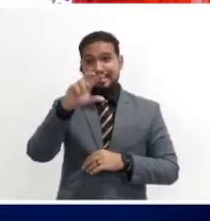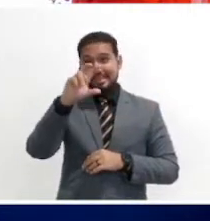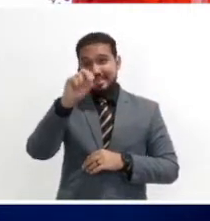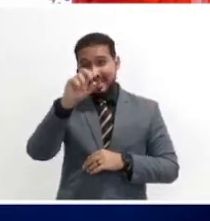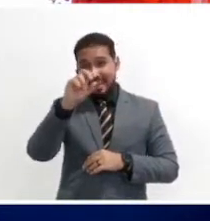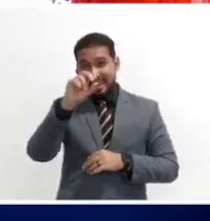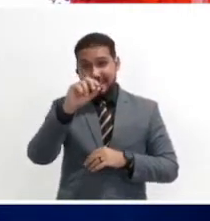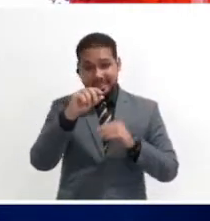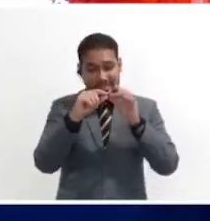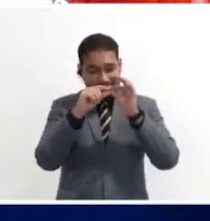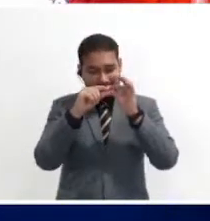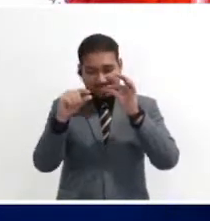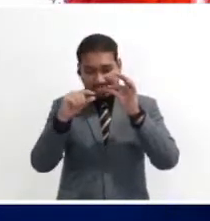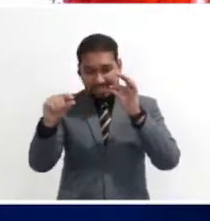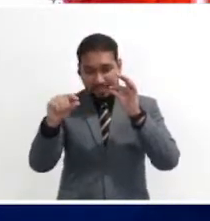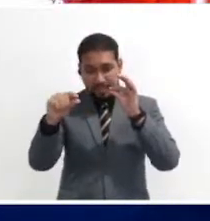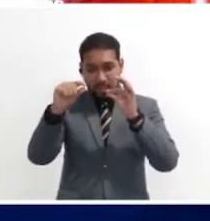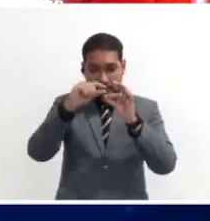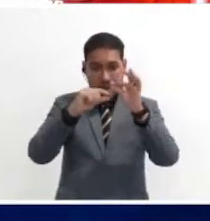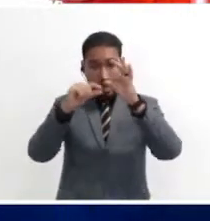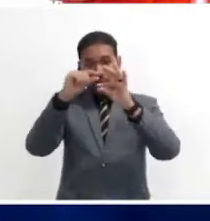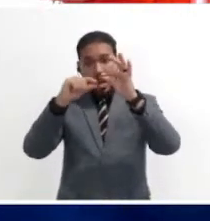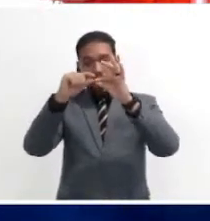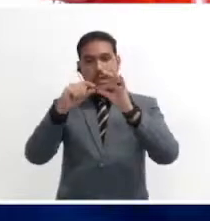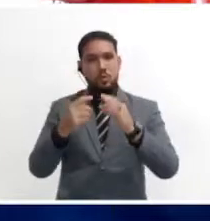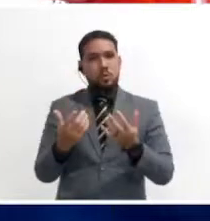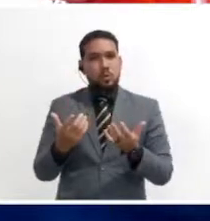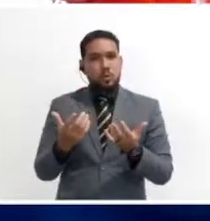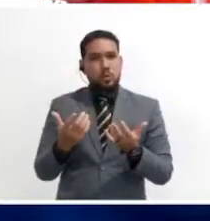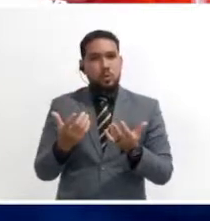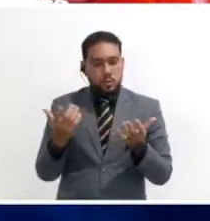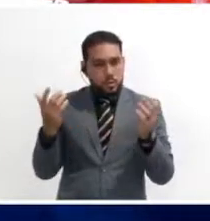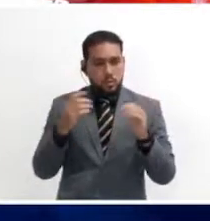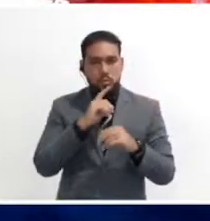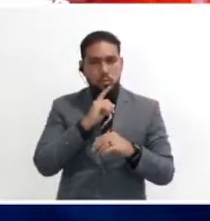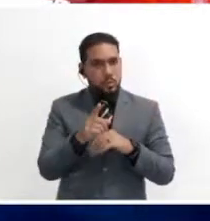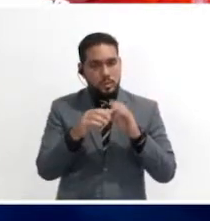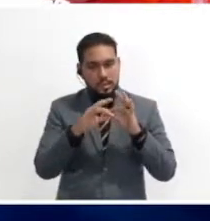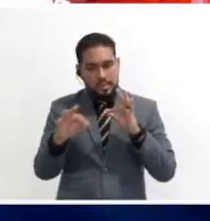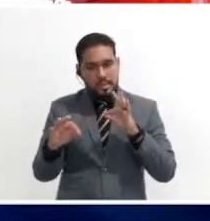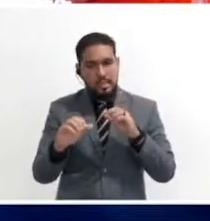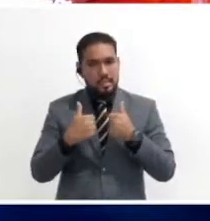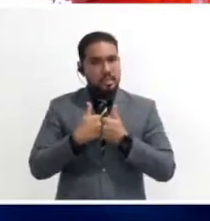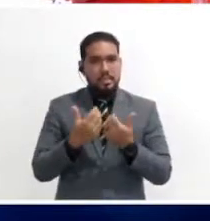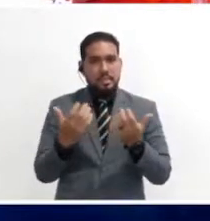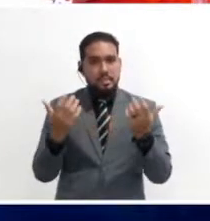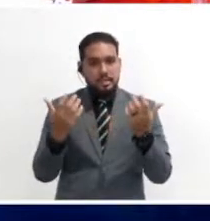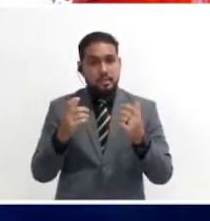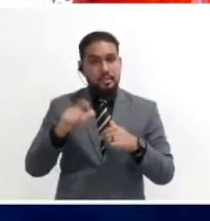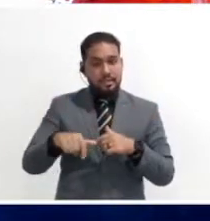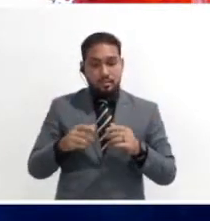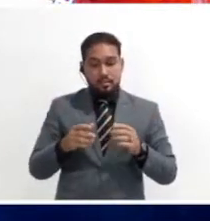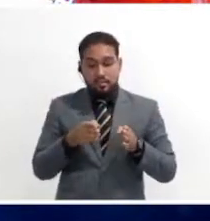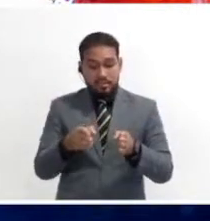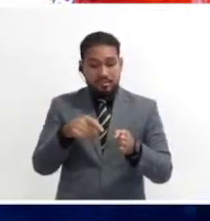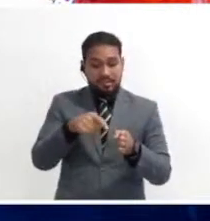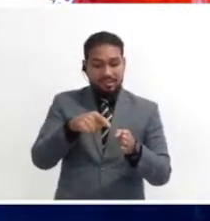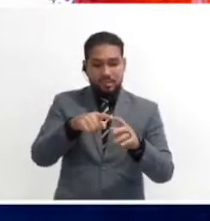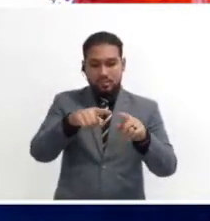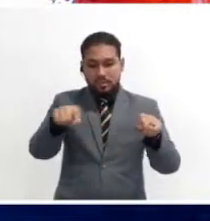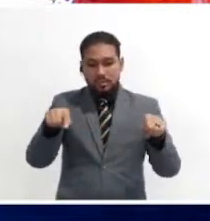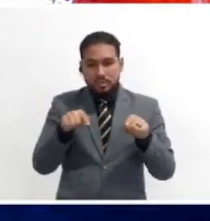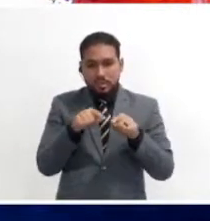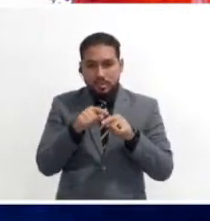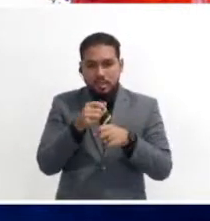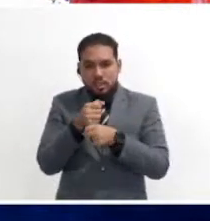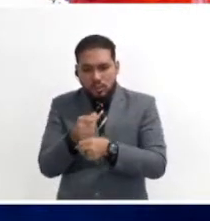possible. And the die attach material in this case had to be developed to accommodate this because you